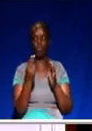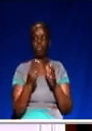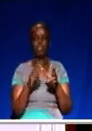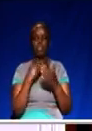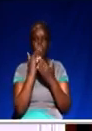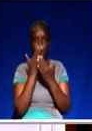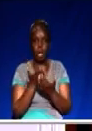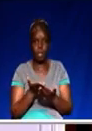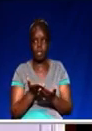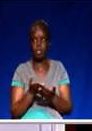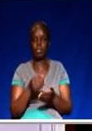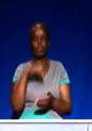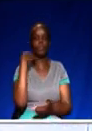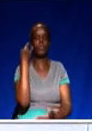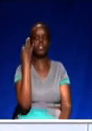be